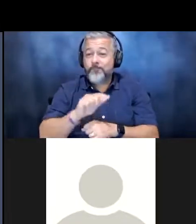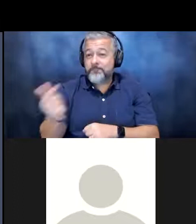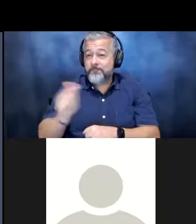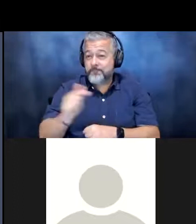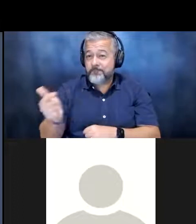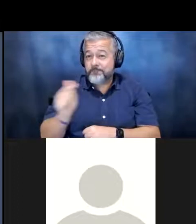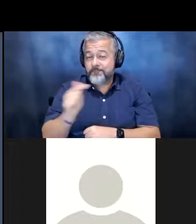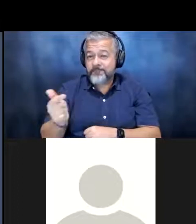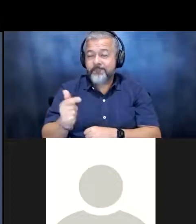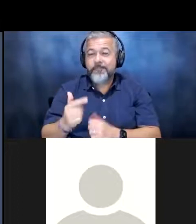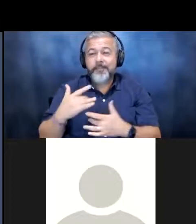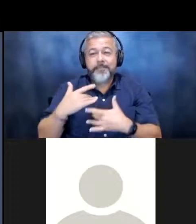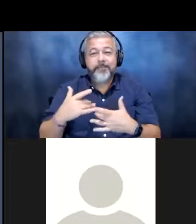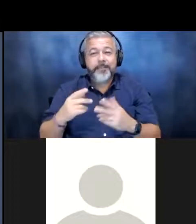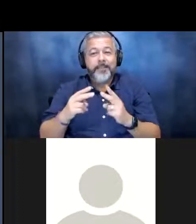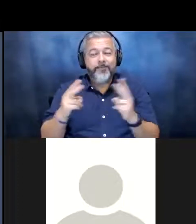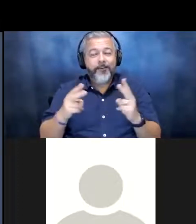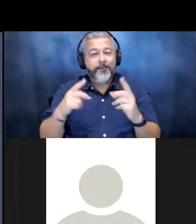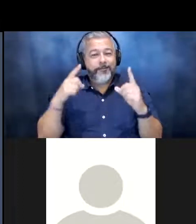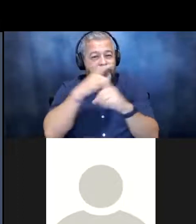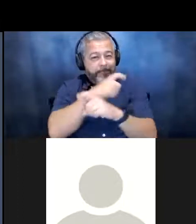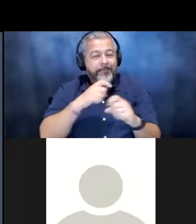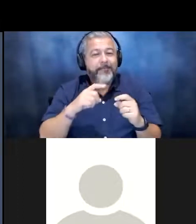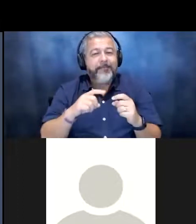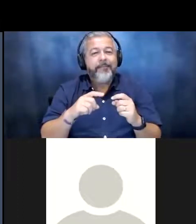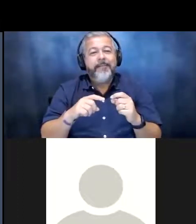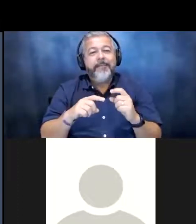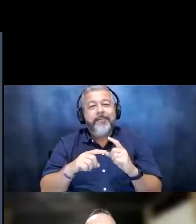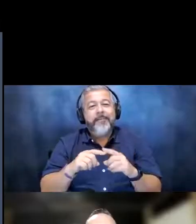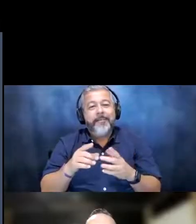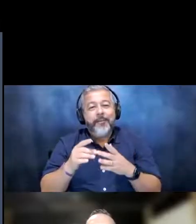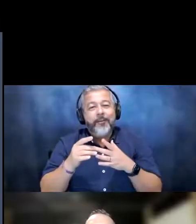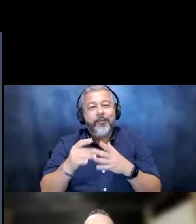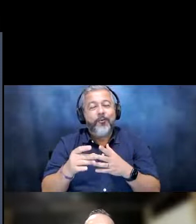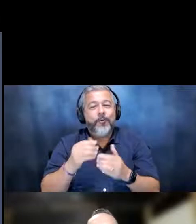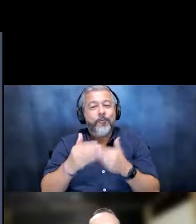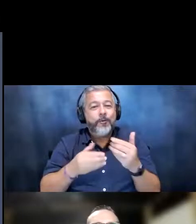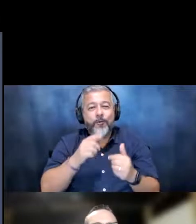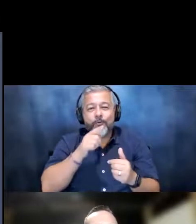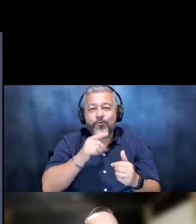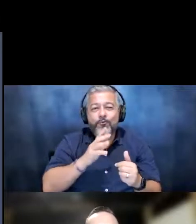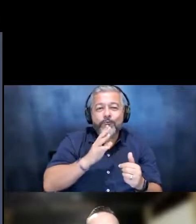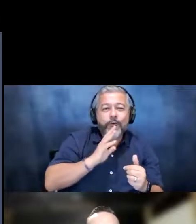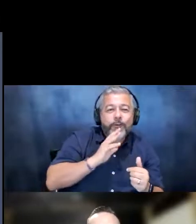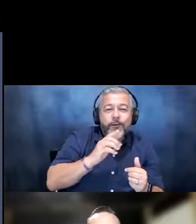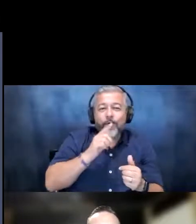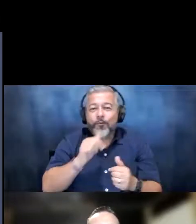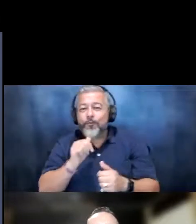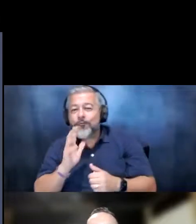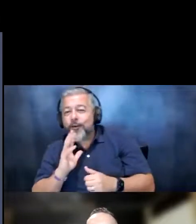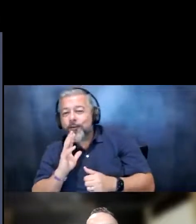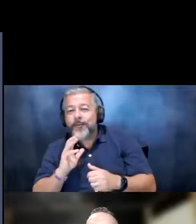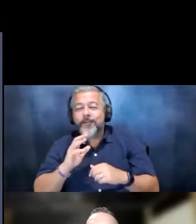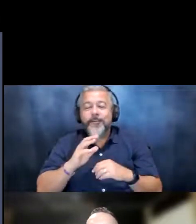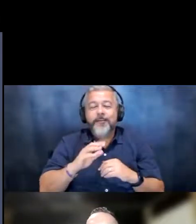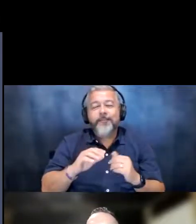it's quite the process getting to that point of fumbling through who's talking at any point in